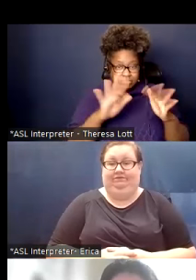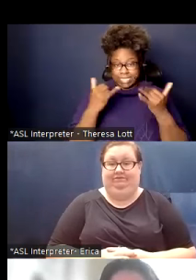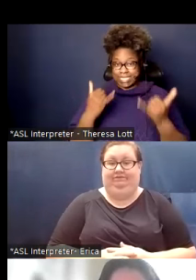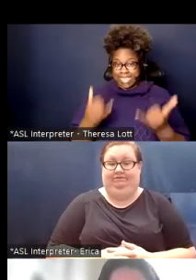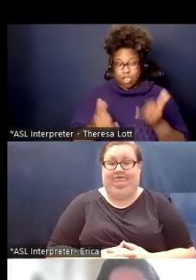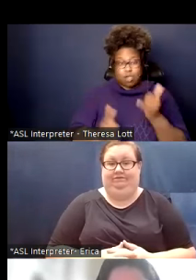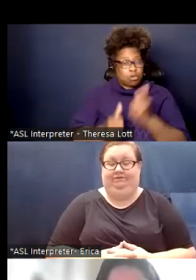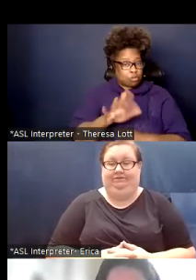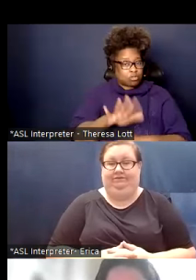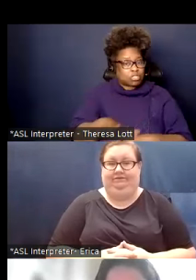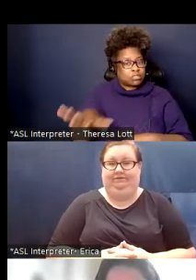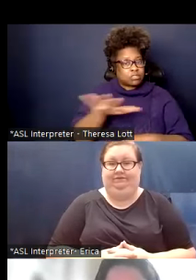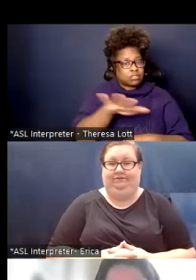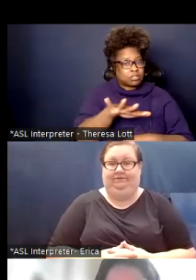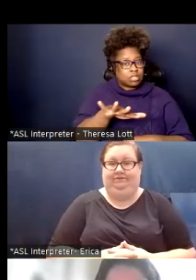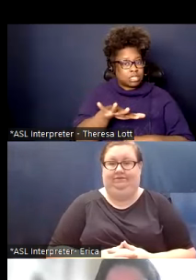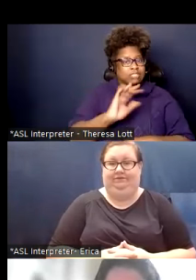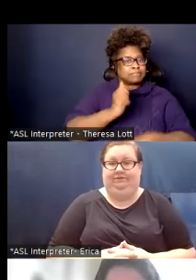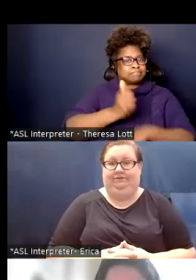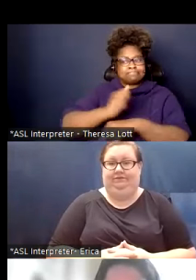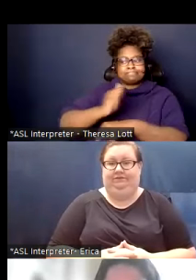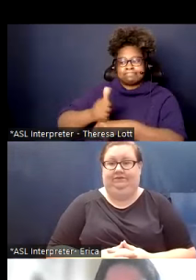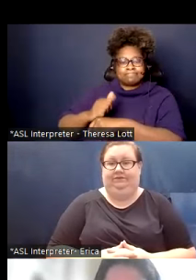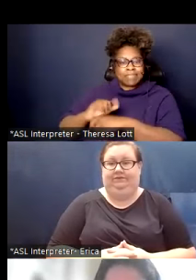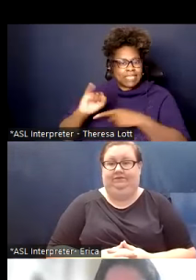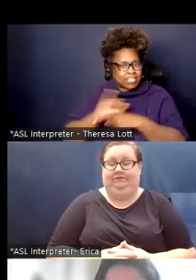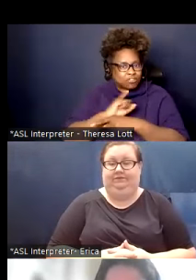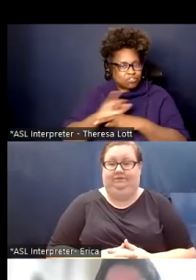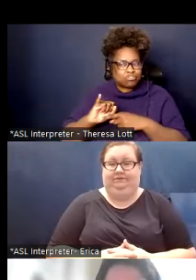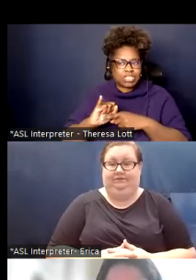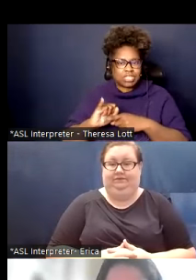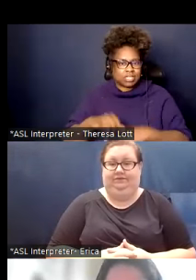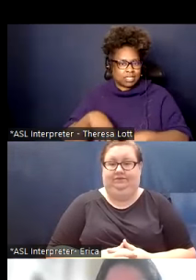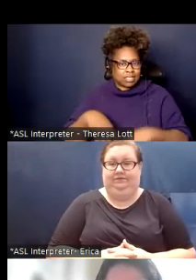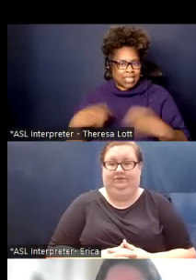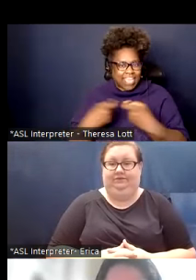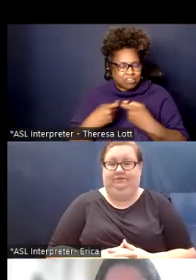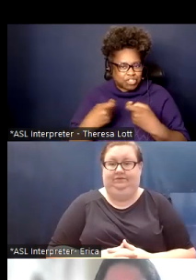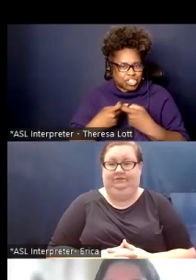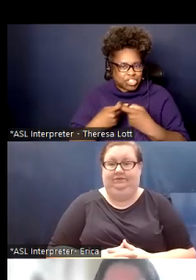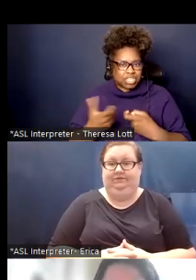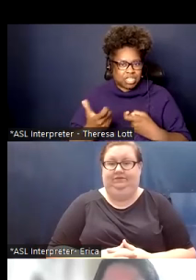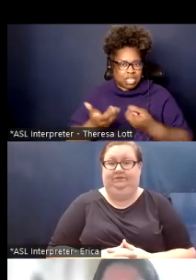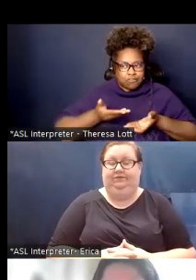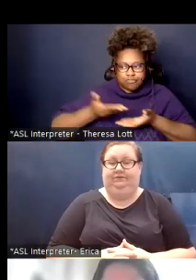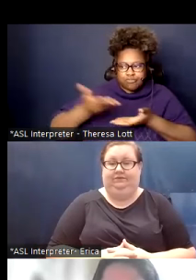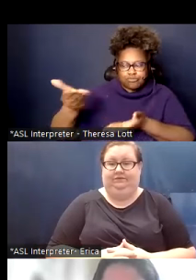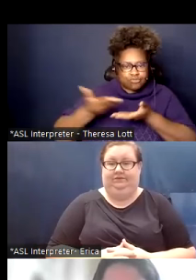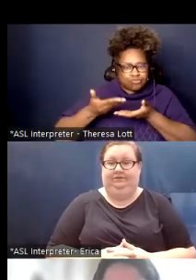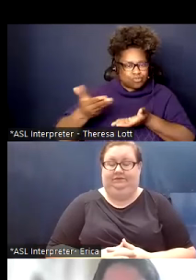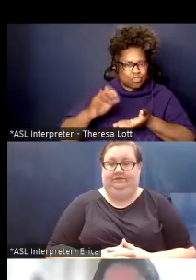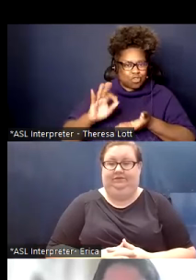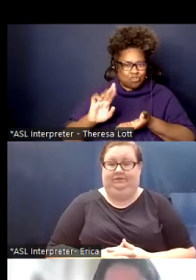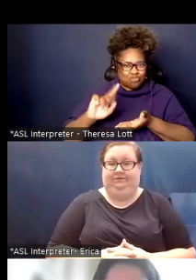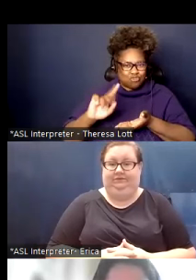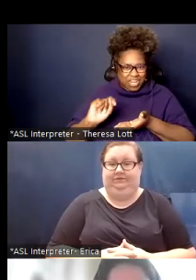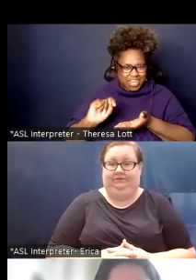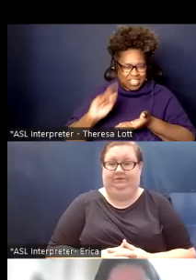is dedicated to industry, energy, and freight, as shown in purple on the